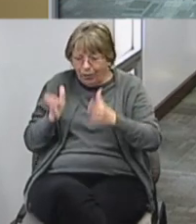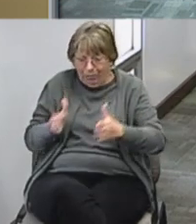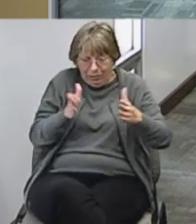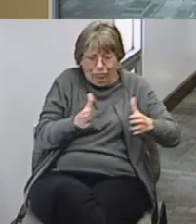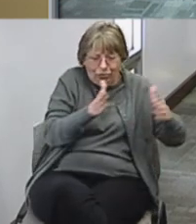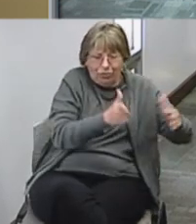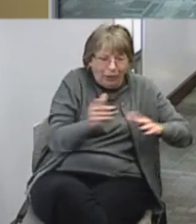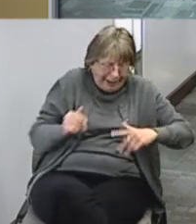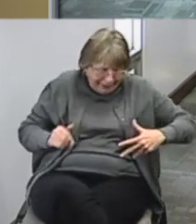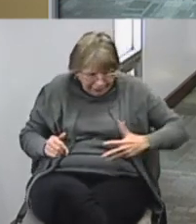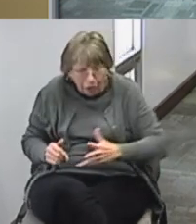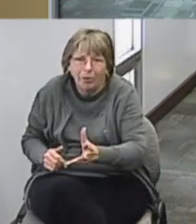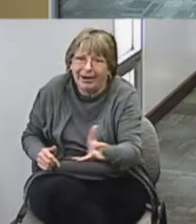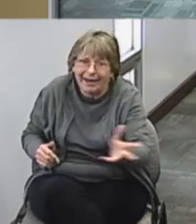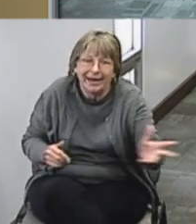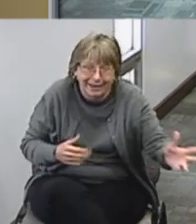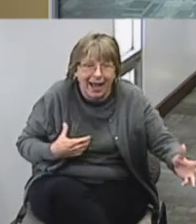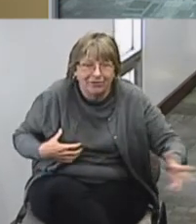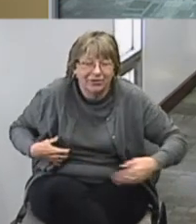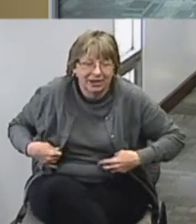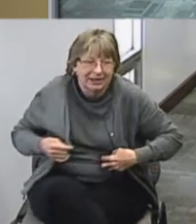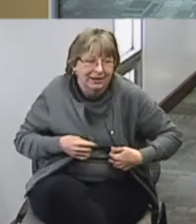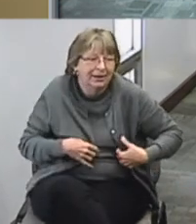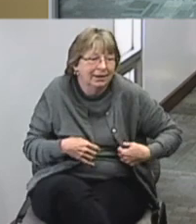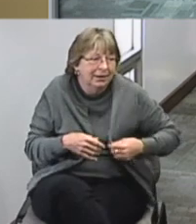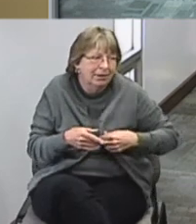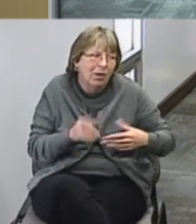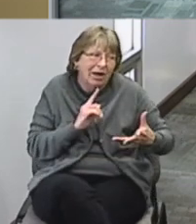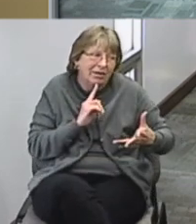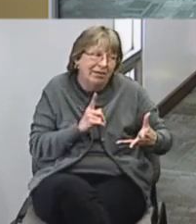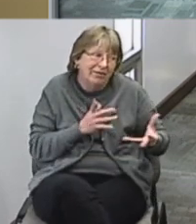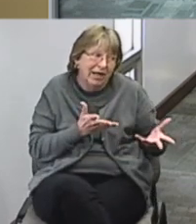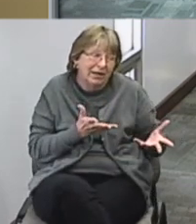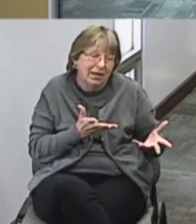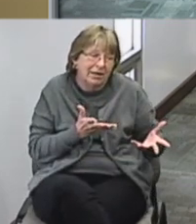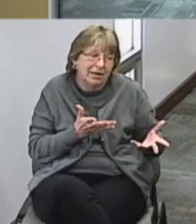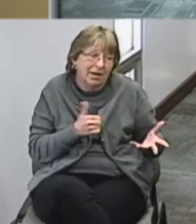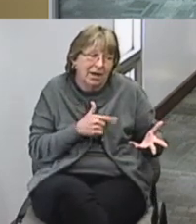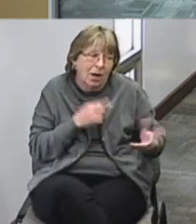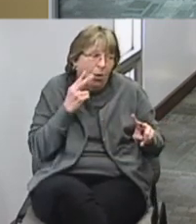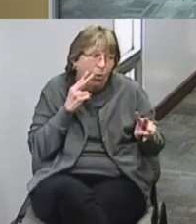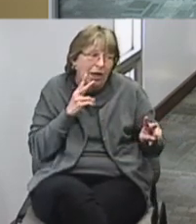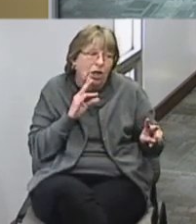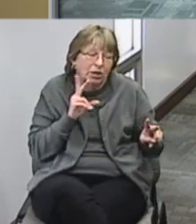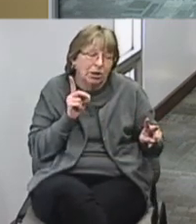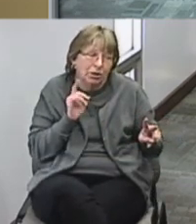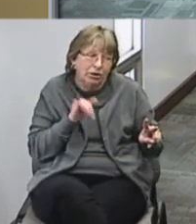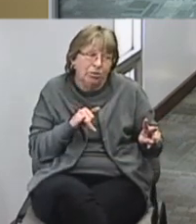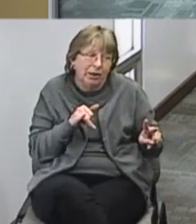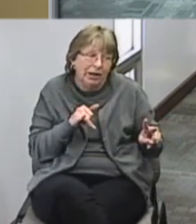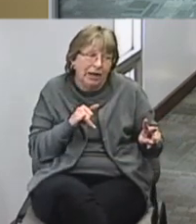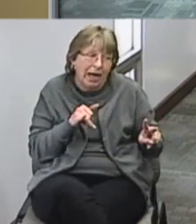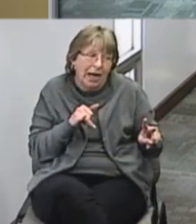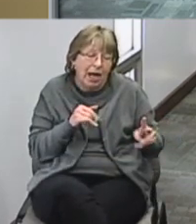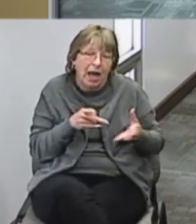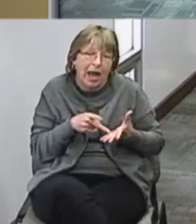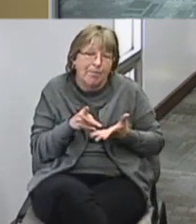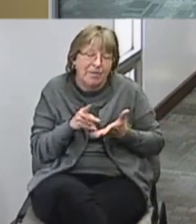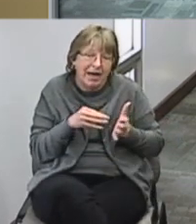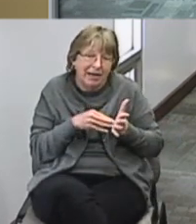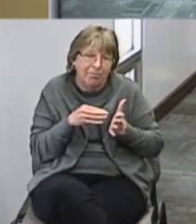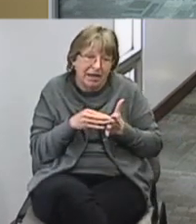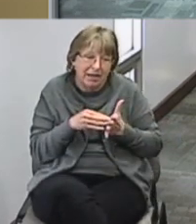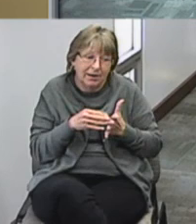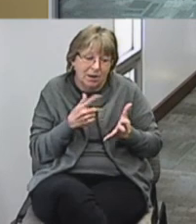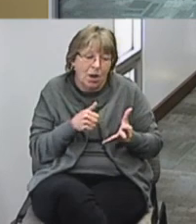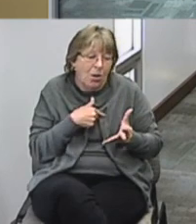into our favor just on the accident Well, side of things. and the fact of the matter is, we looked at doing this anyway and paying all Yes. those millions. We're going Right. to pay all those